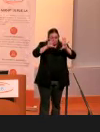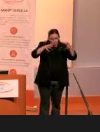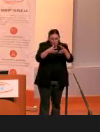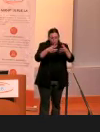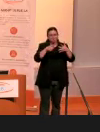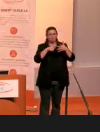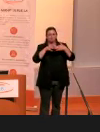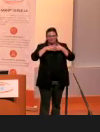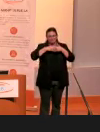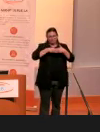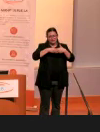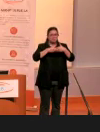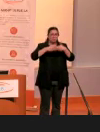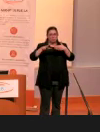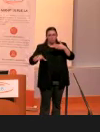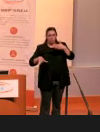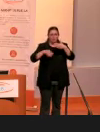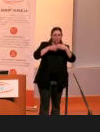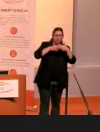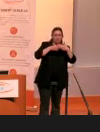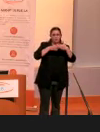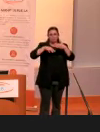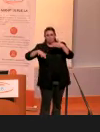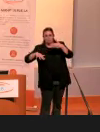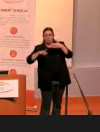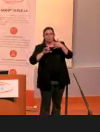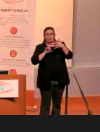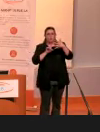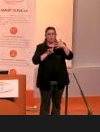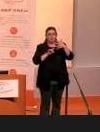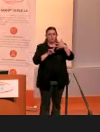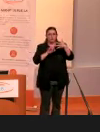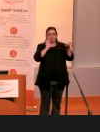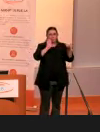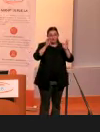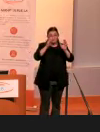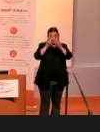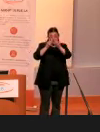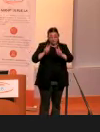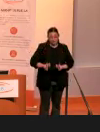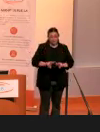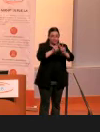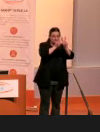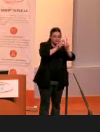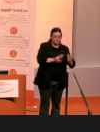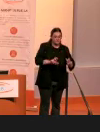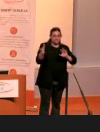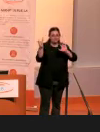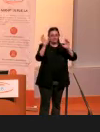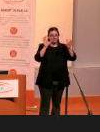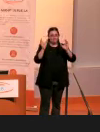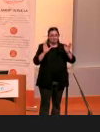with addition or removal of arms. And we have comparative analyses so we can